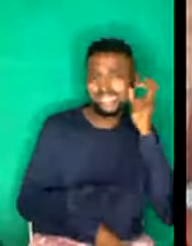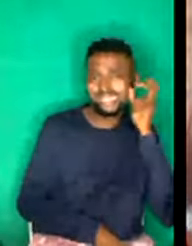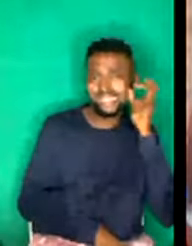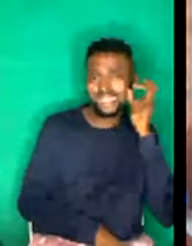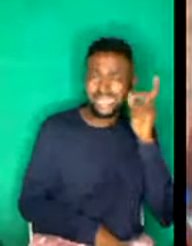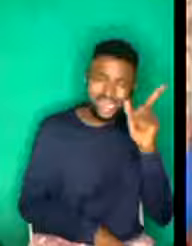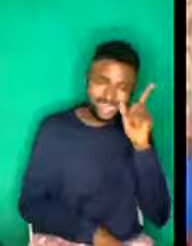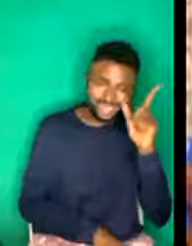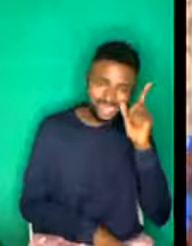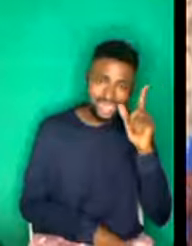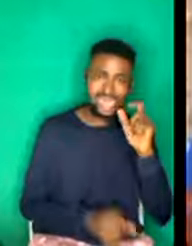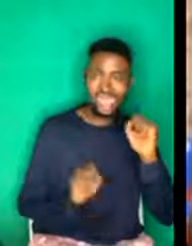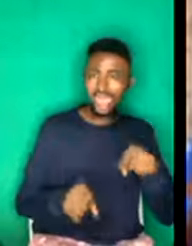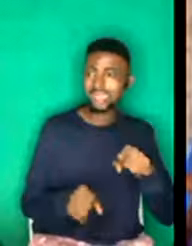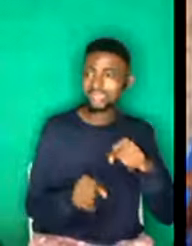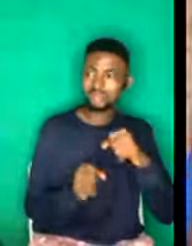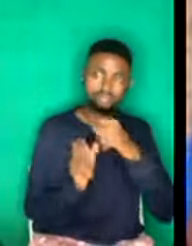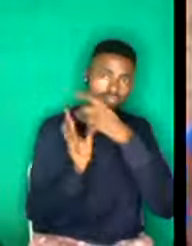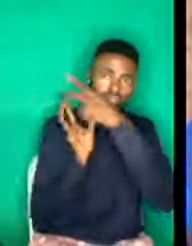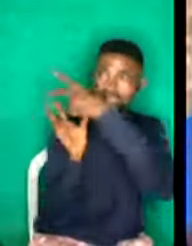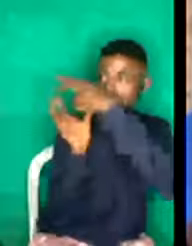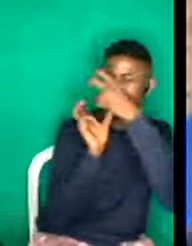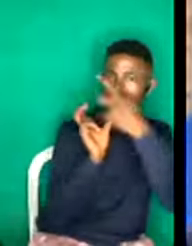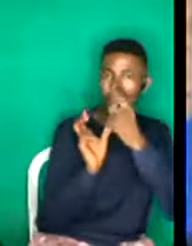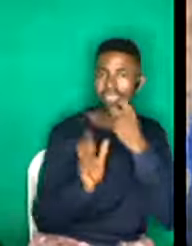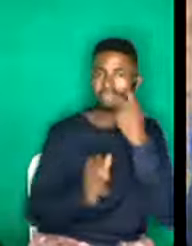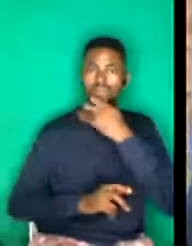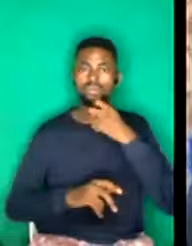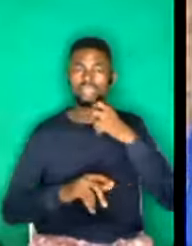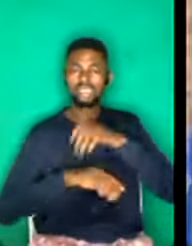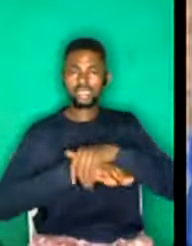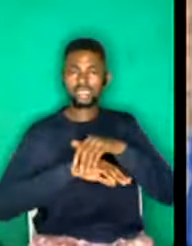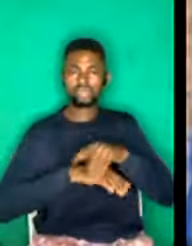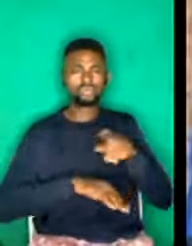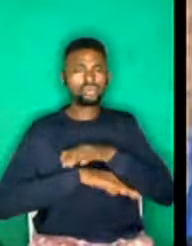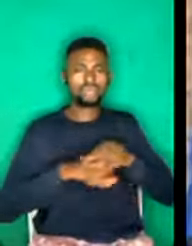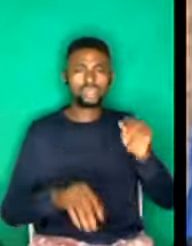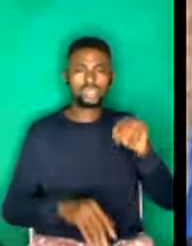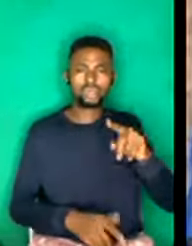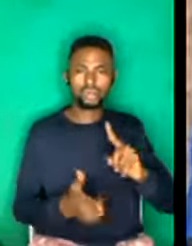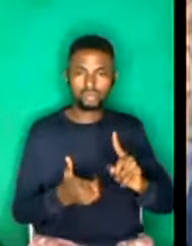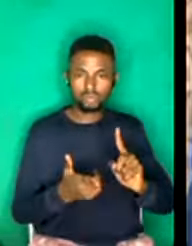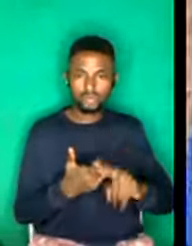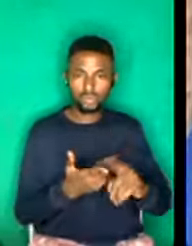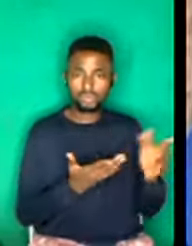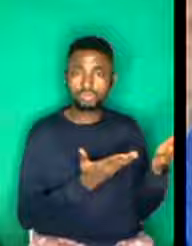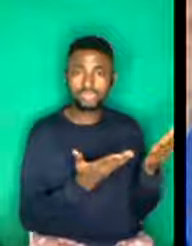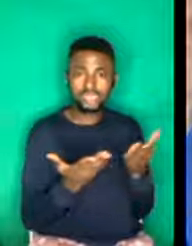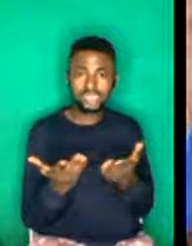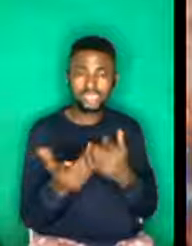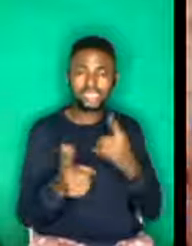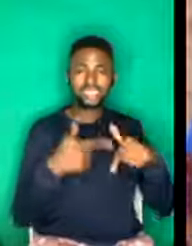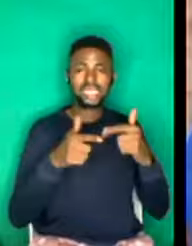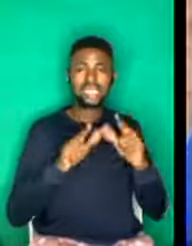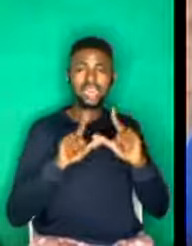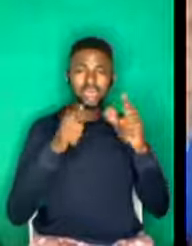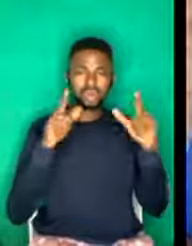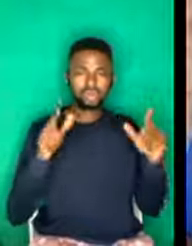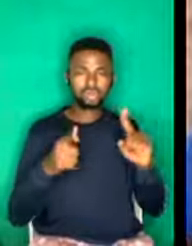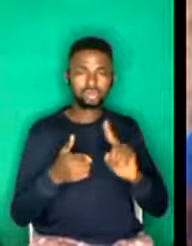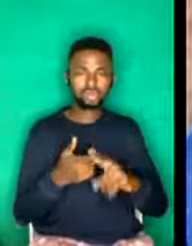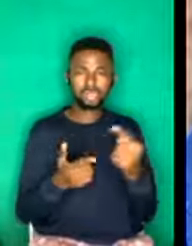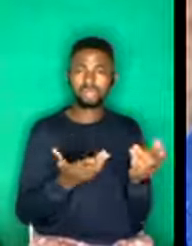can hear the spoken English. So you don't need to bring that sign language to the person